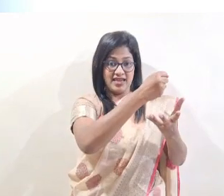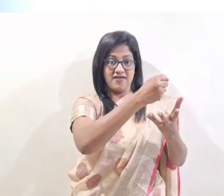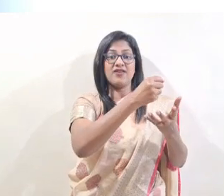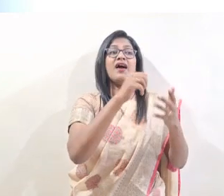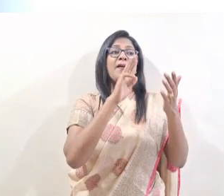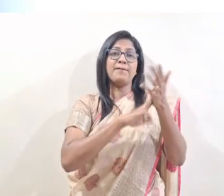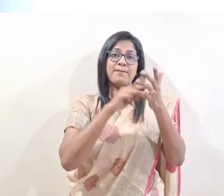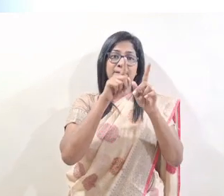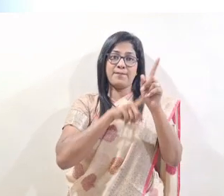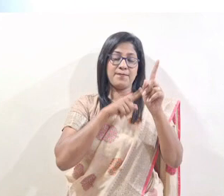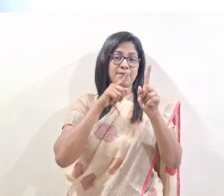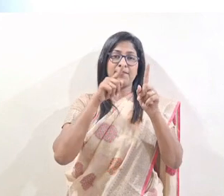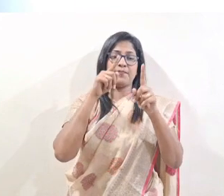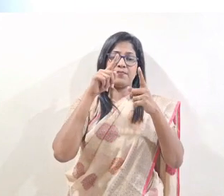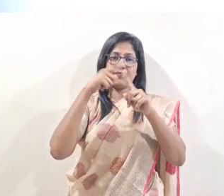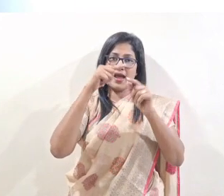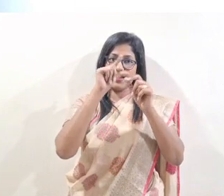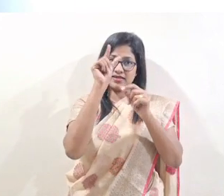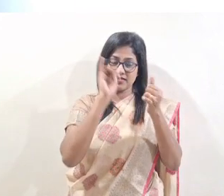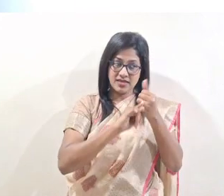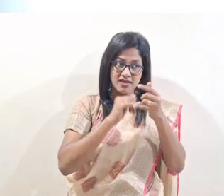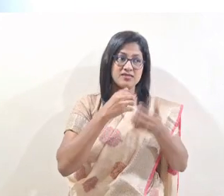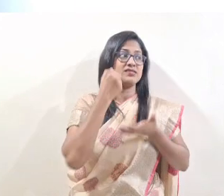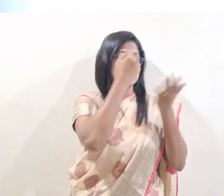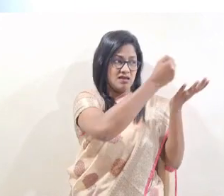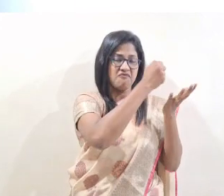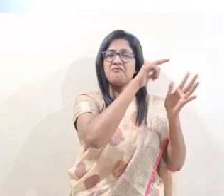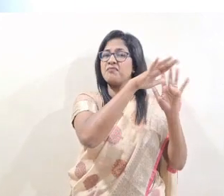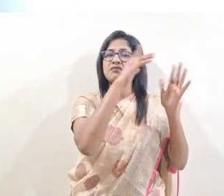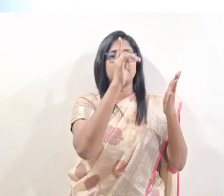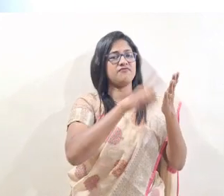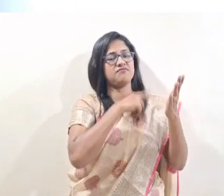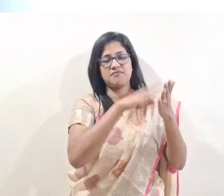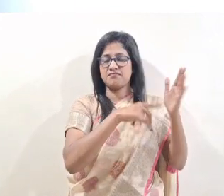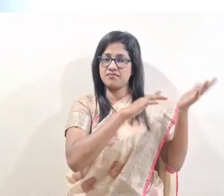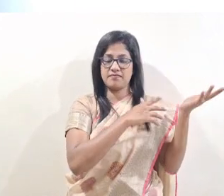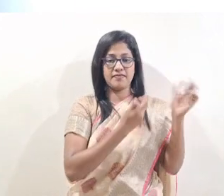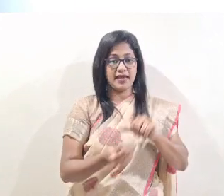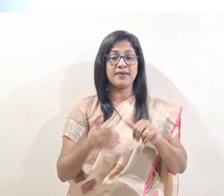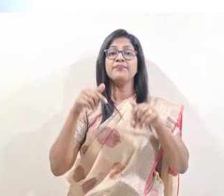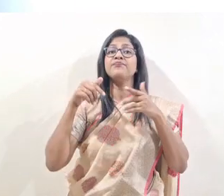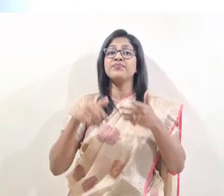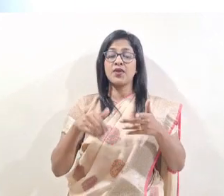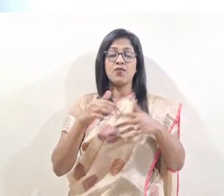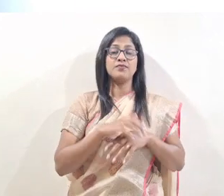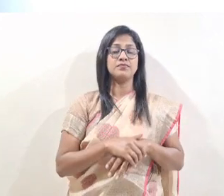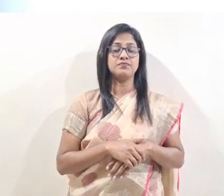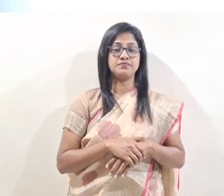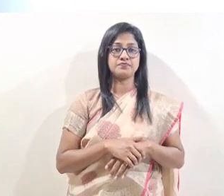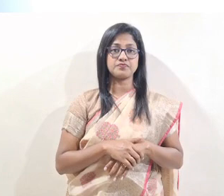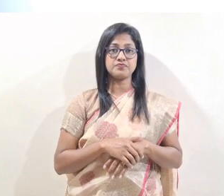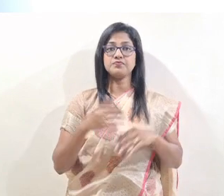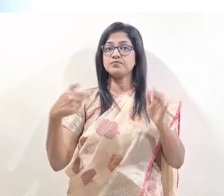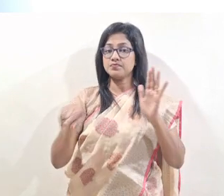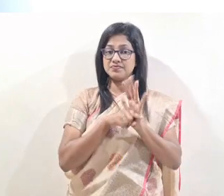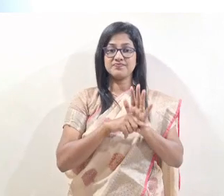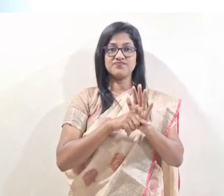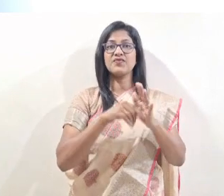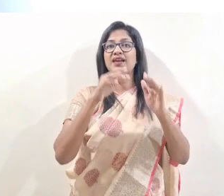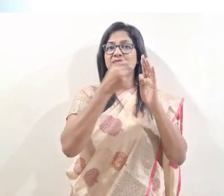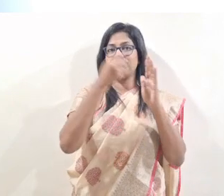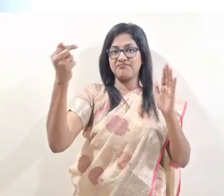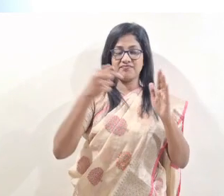to MITAS, and due to some reasons it has backed out. The day it has been awarded and we signed the concession